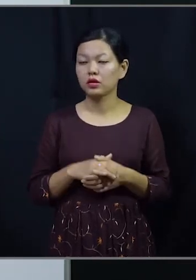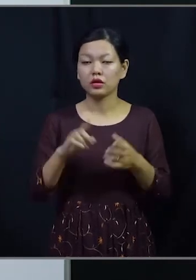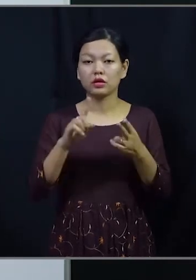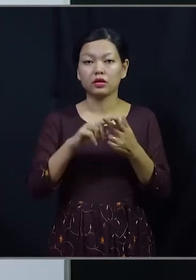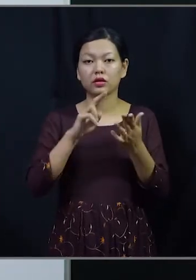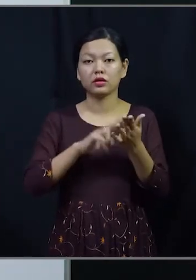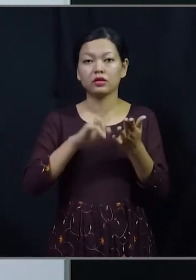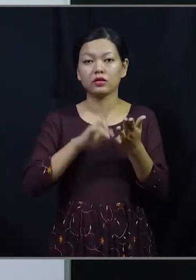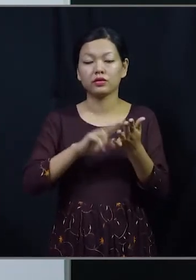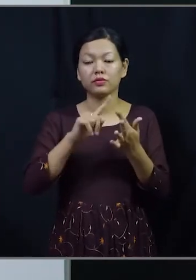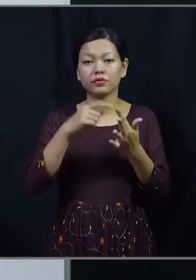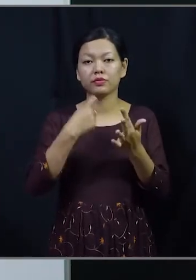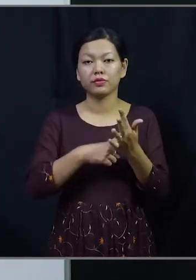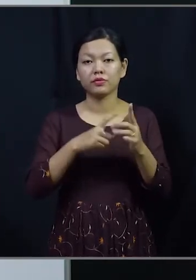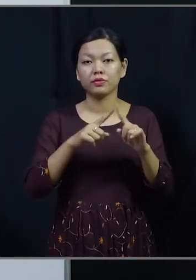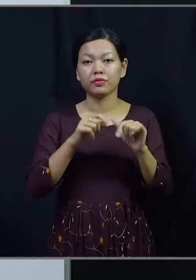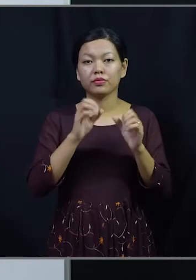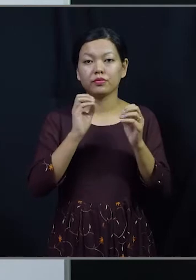invertible.